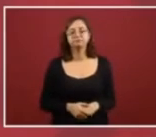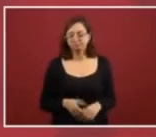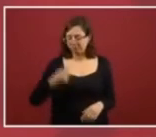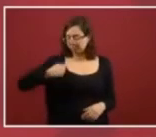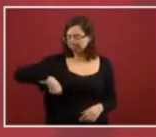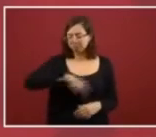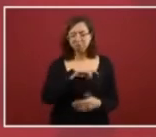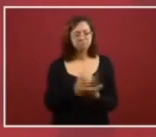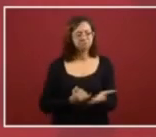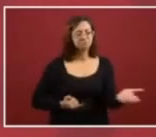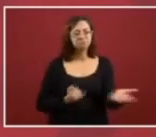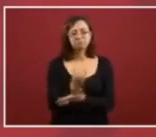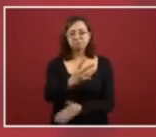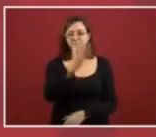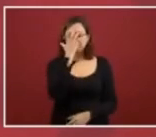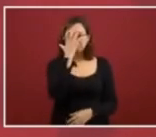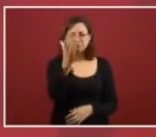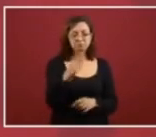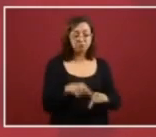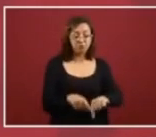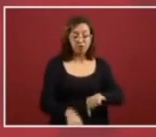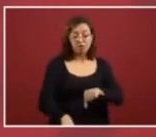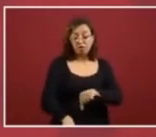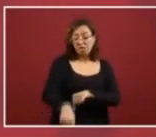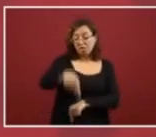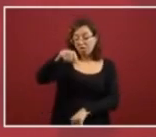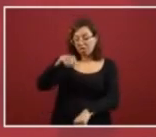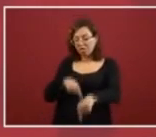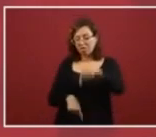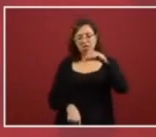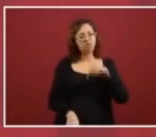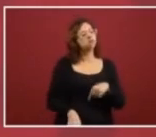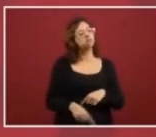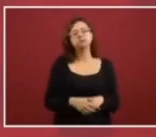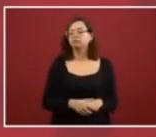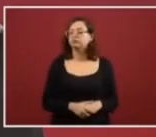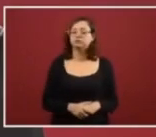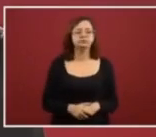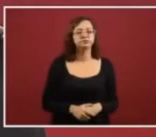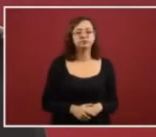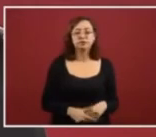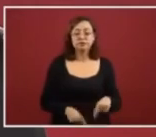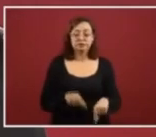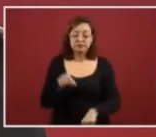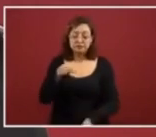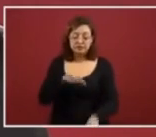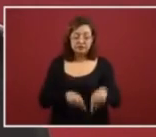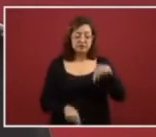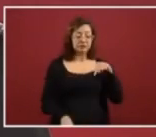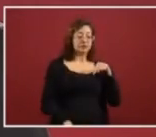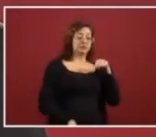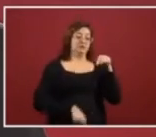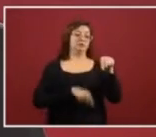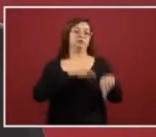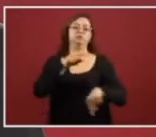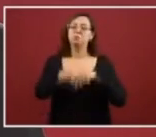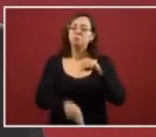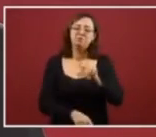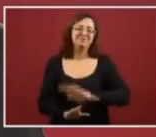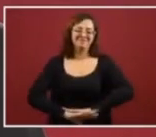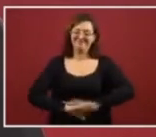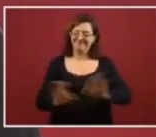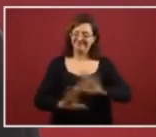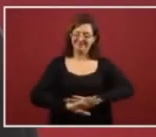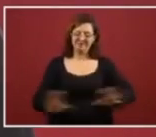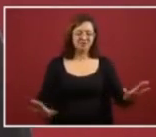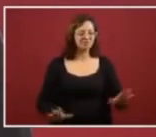and that we are not going ni to un paso atrás, step one step ni siquiera backwards, para tomar impulso, not even to take